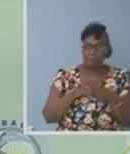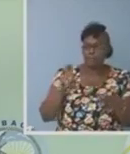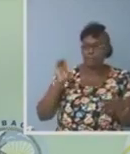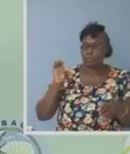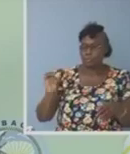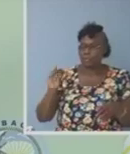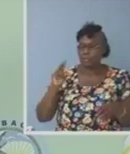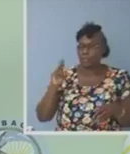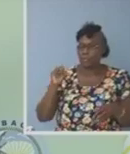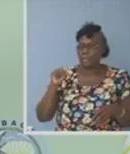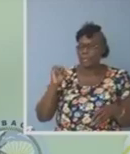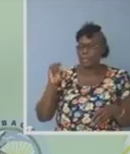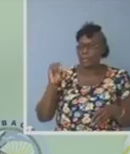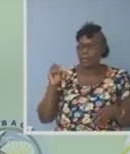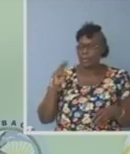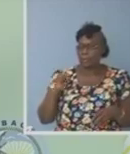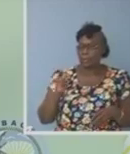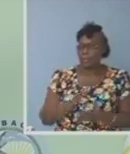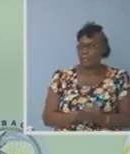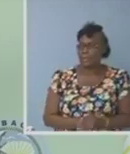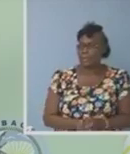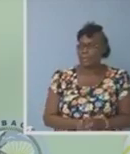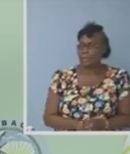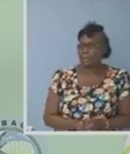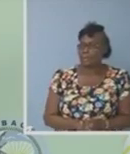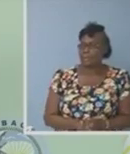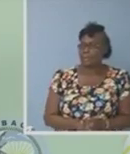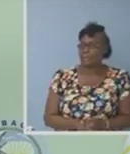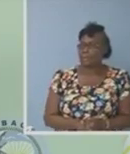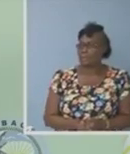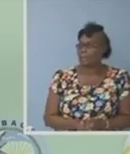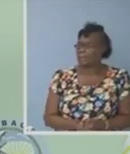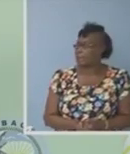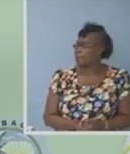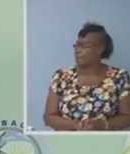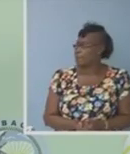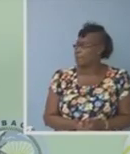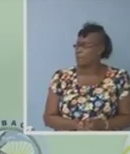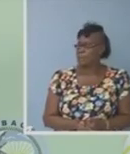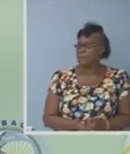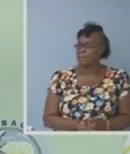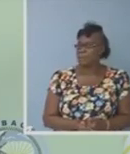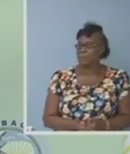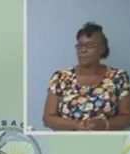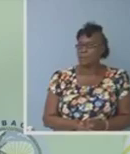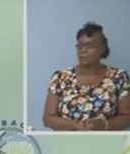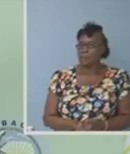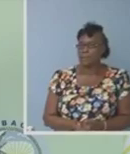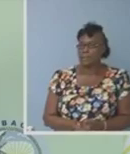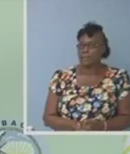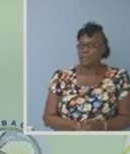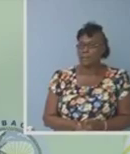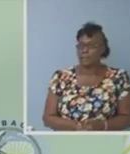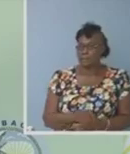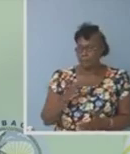unions. And I think it's an important initiative, and in particular for the credit unions